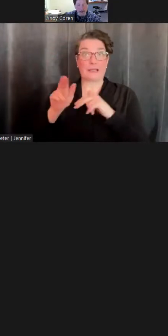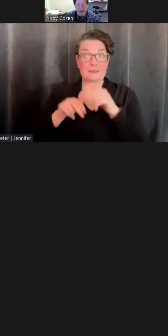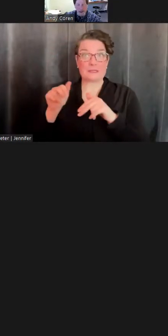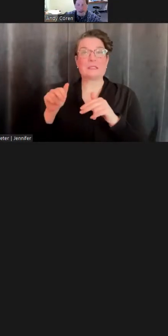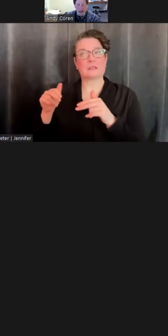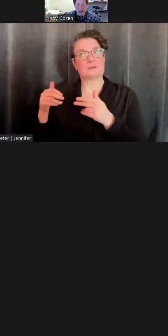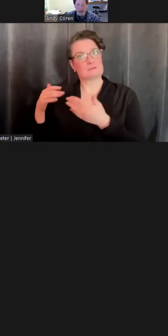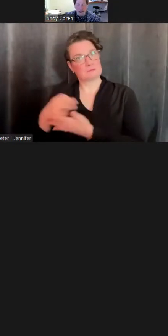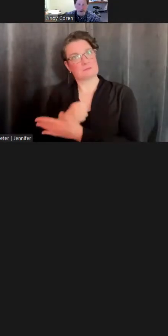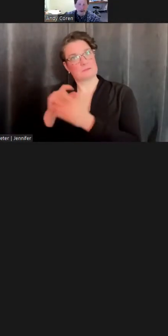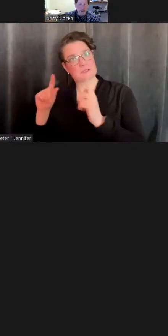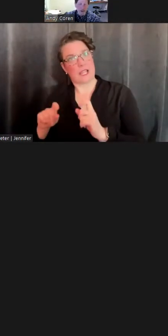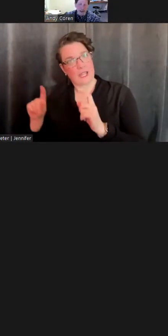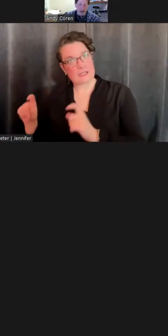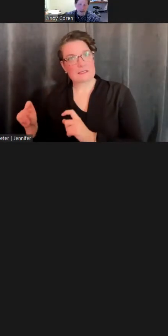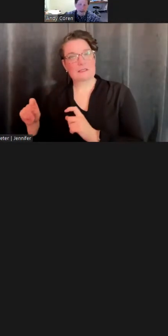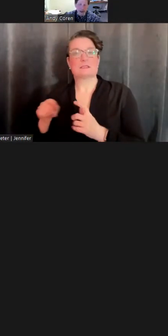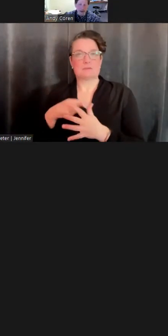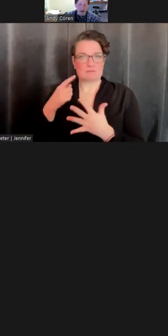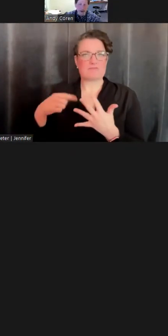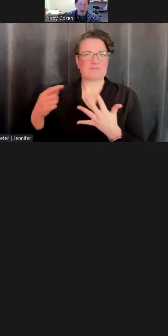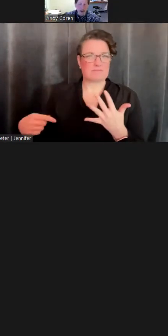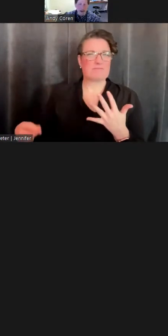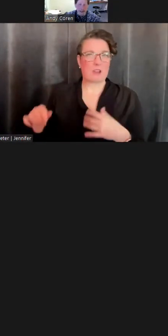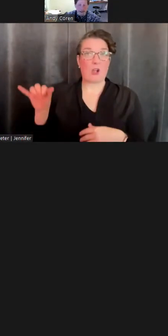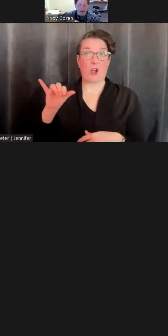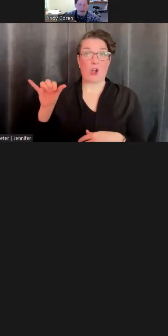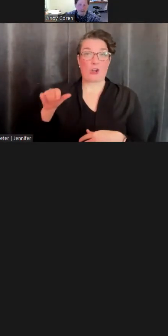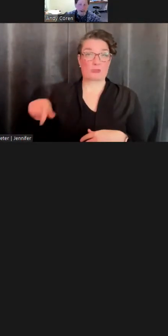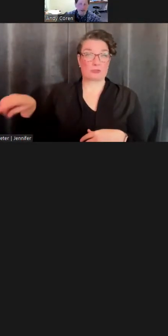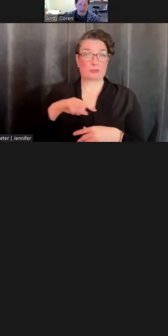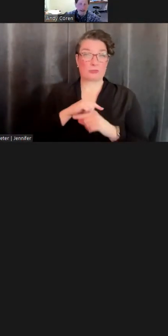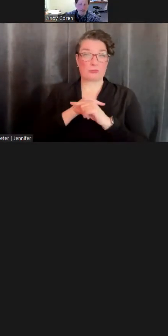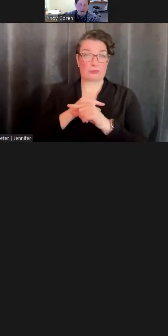testing, and also the guards are